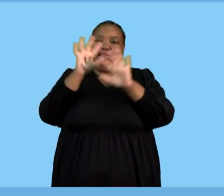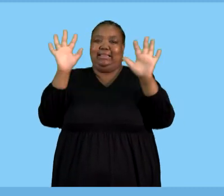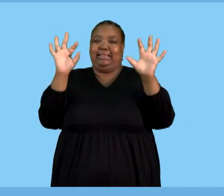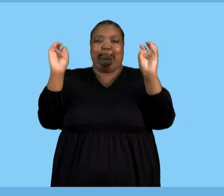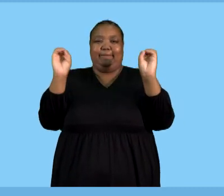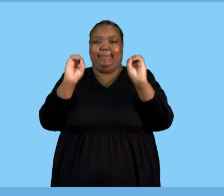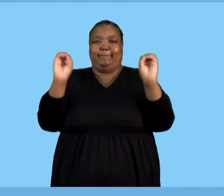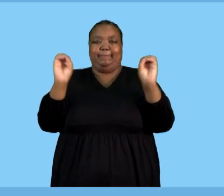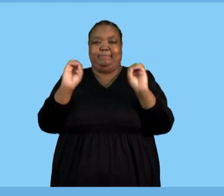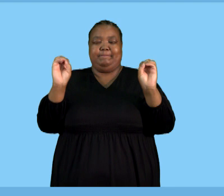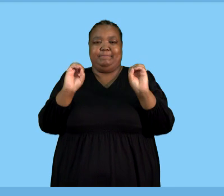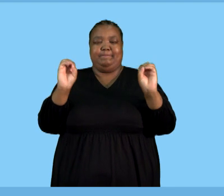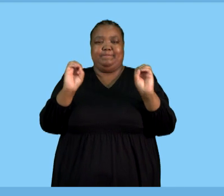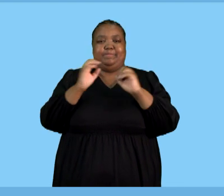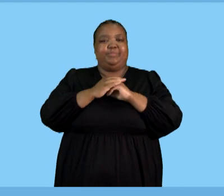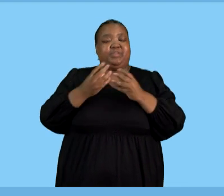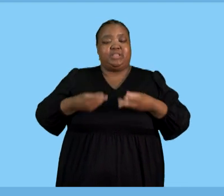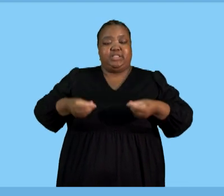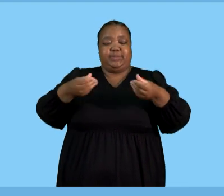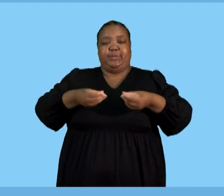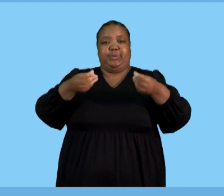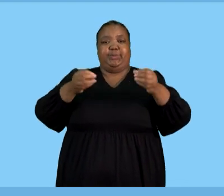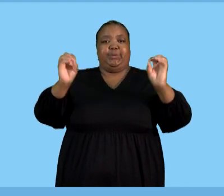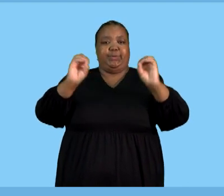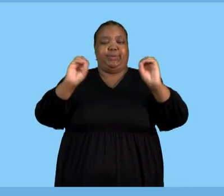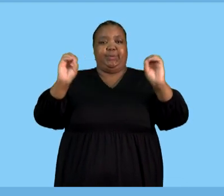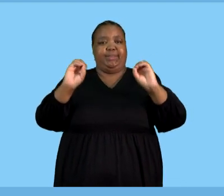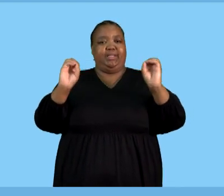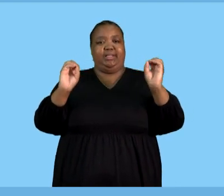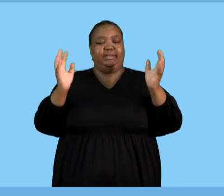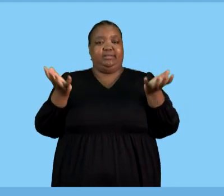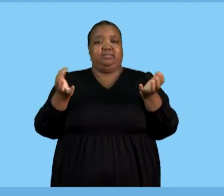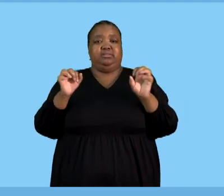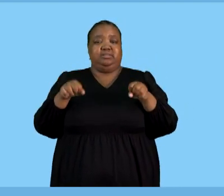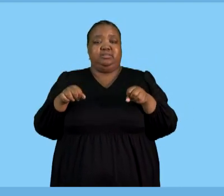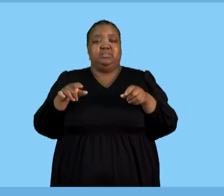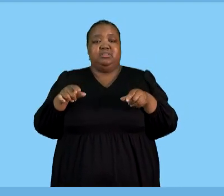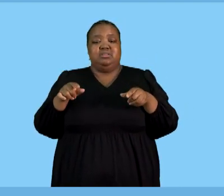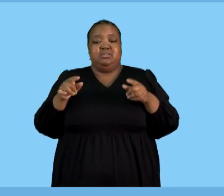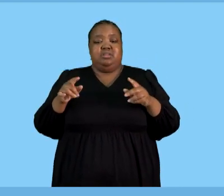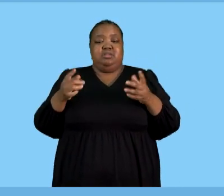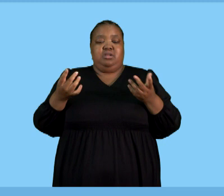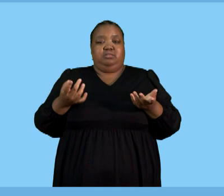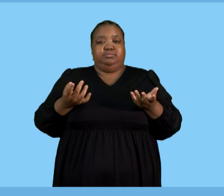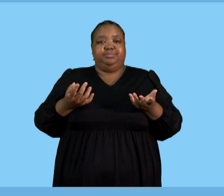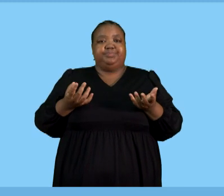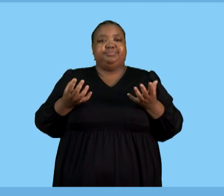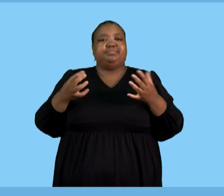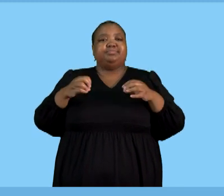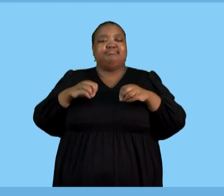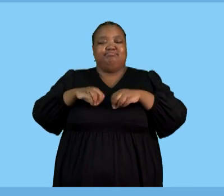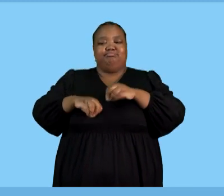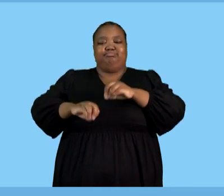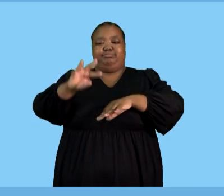reflection that you're going to be seeing there, is not going to be a smooth or a specular image. It is going to be a